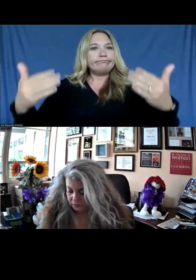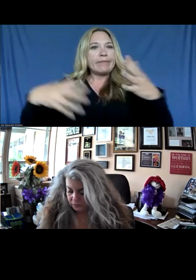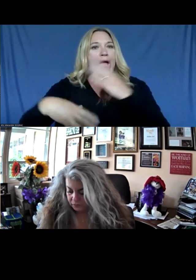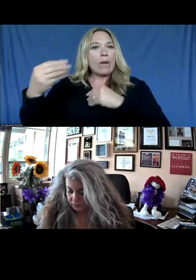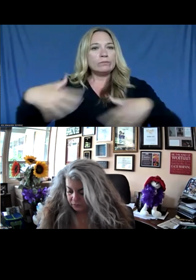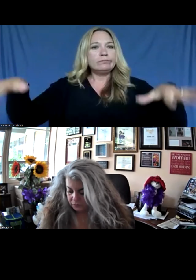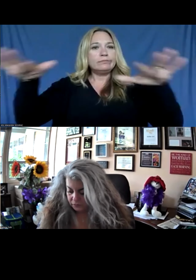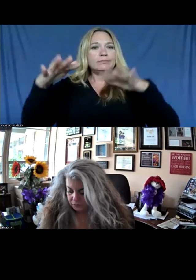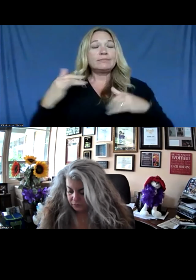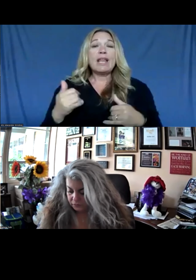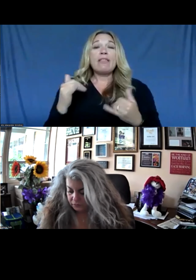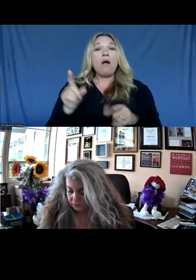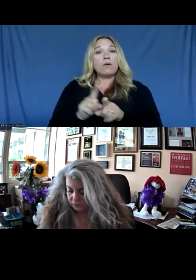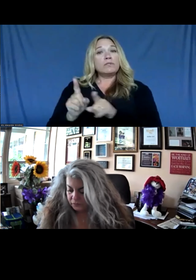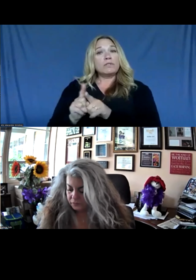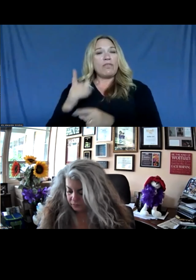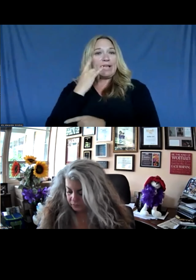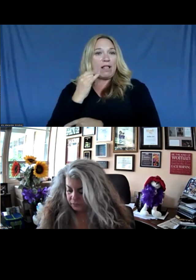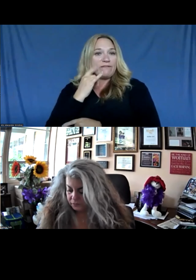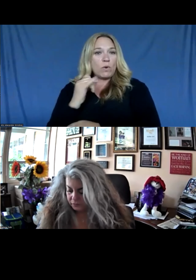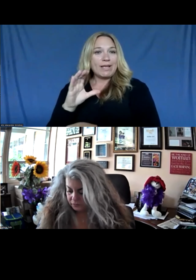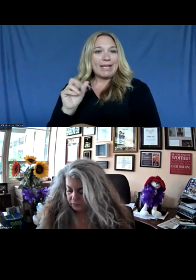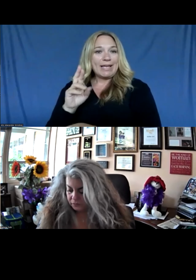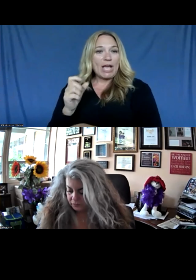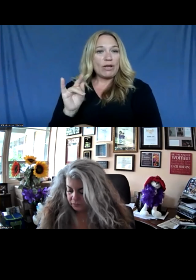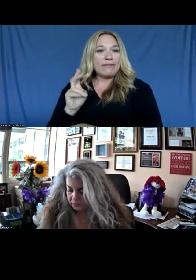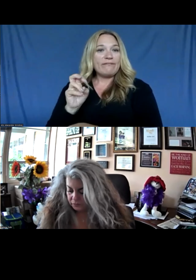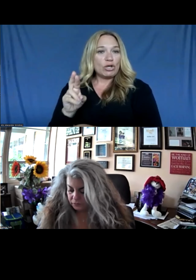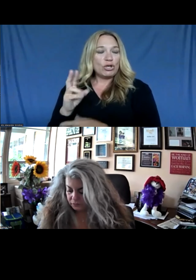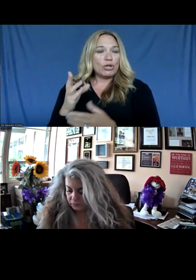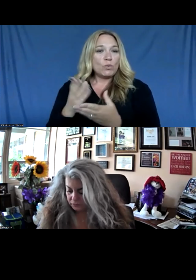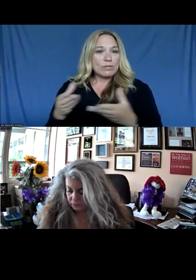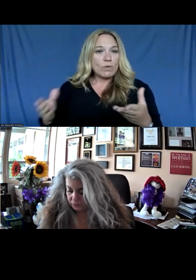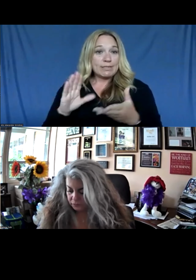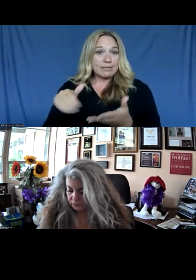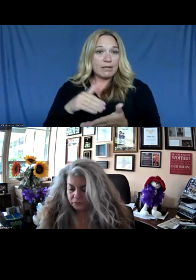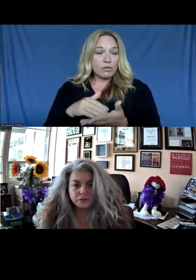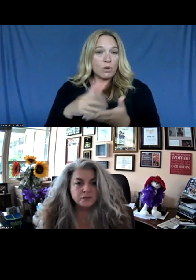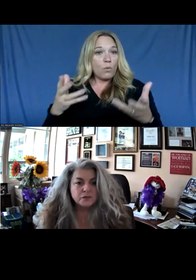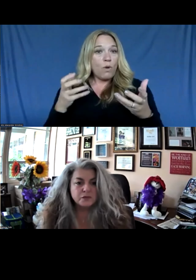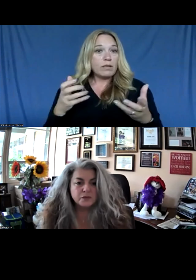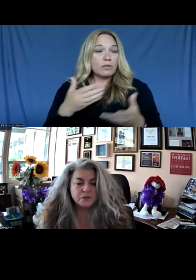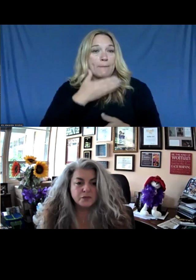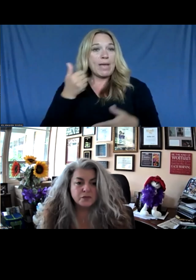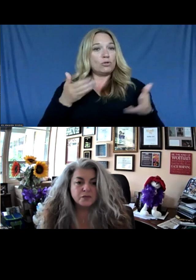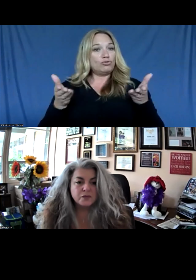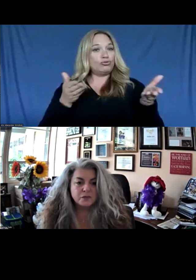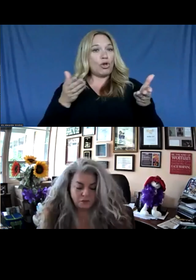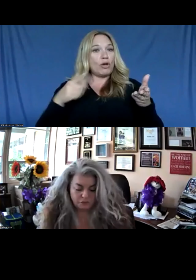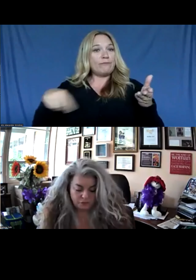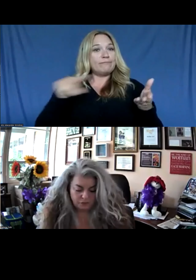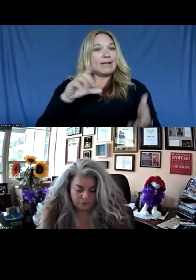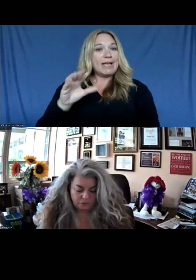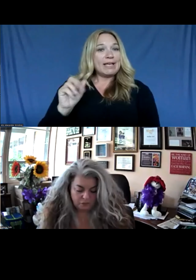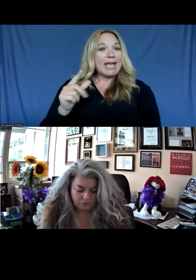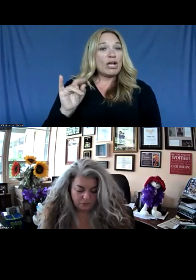the California Caregiver Resource Center in order to better serve family caregivers in the community. So these